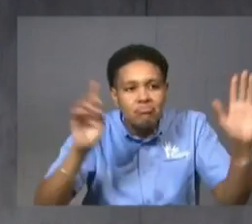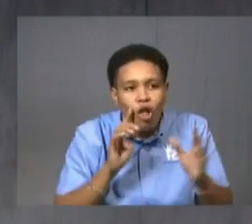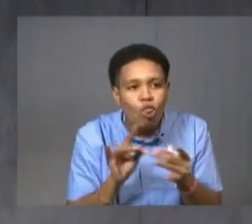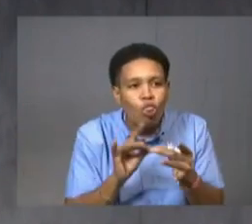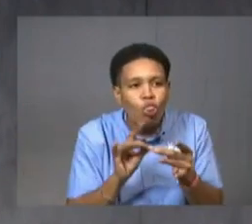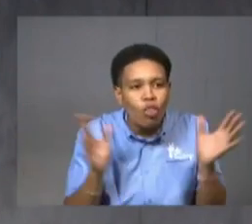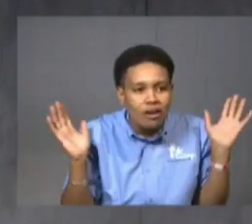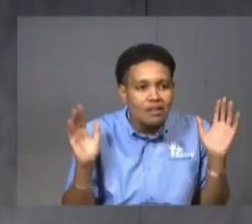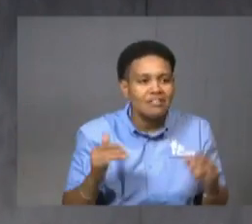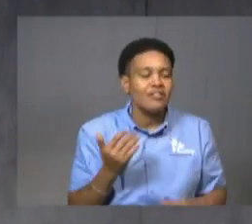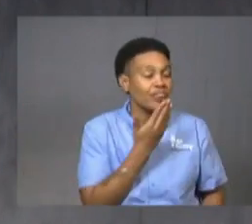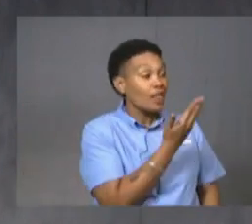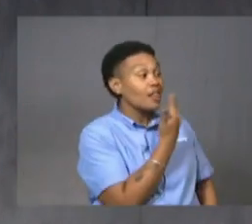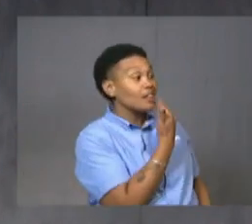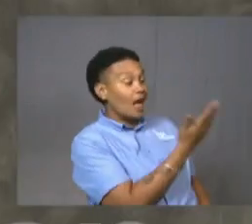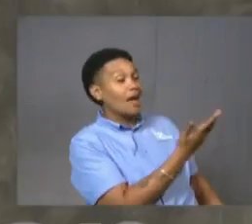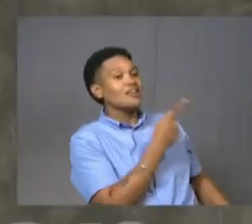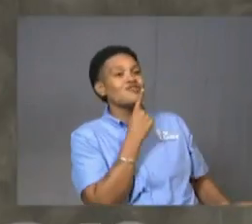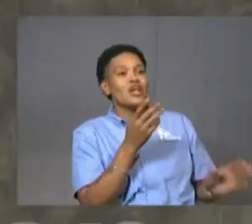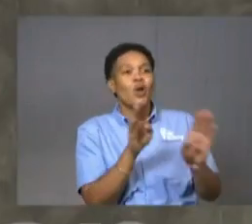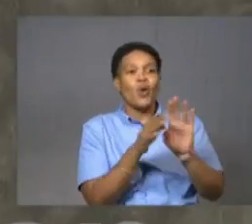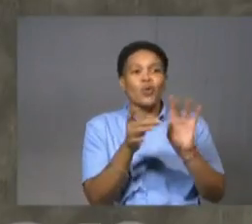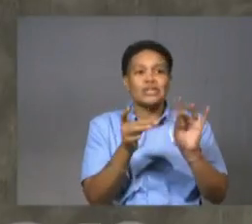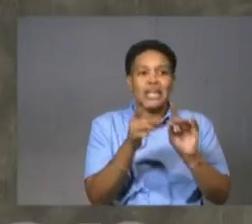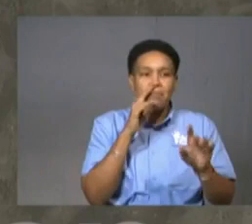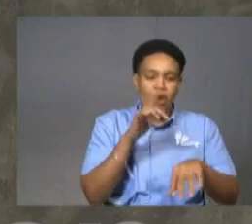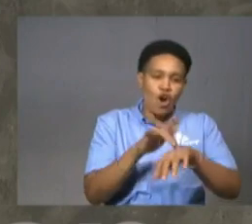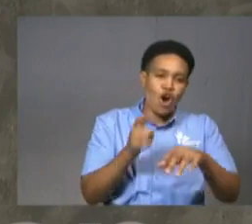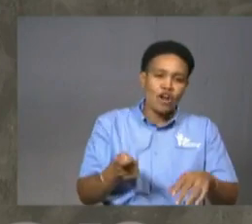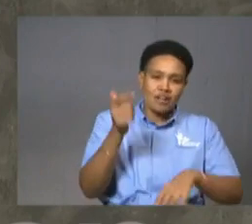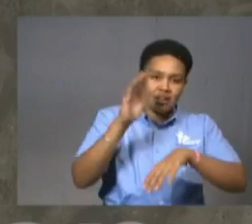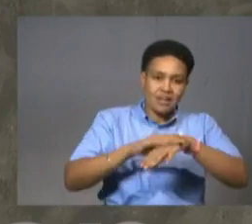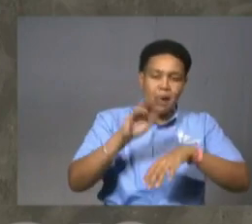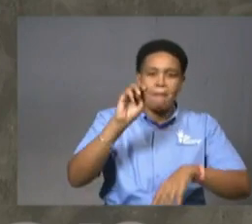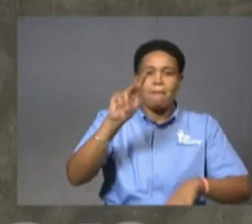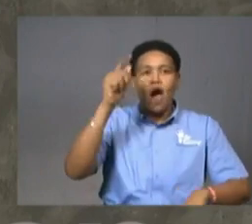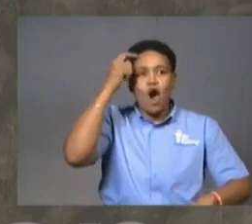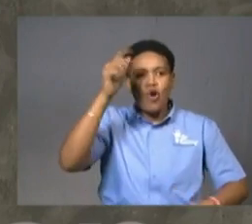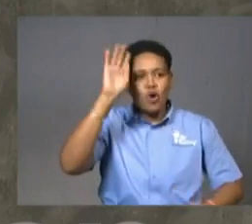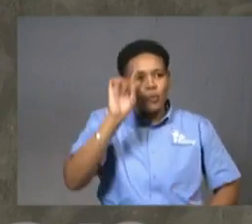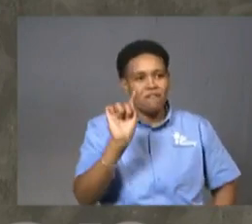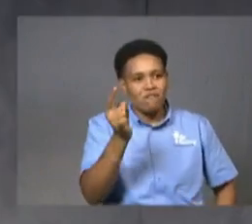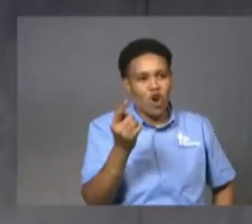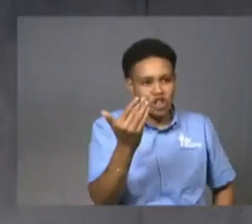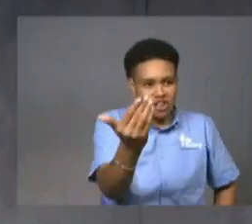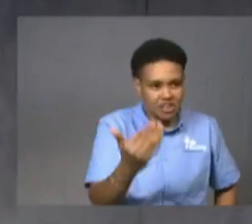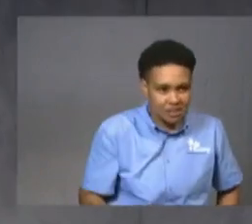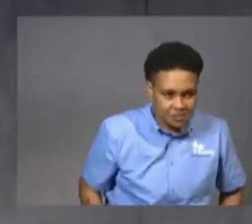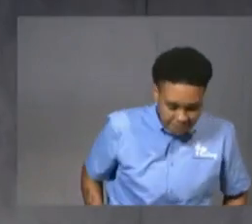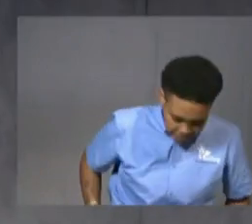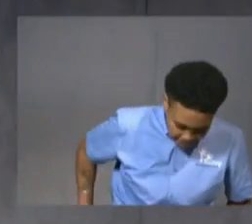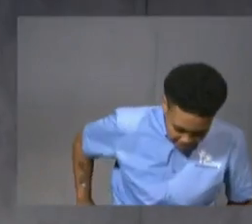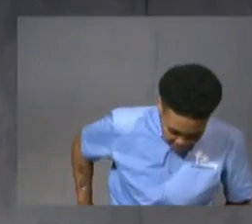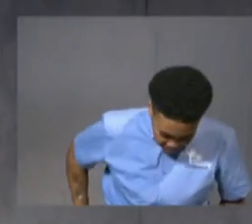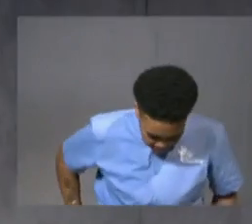closing statements. Based on the earlier coin toss decision, Mark Golding of the PNP will go first.